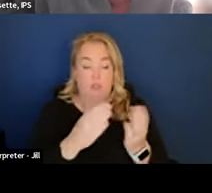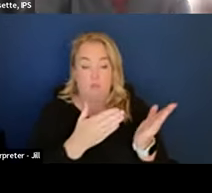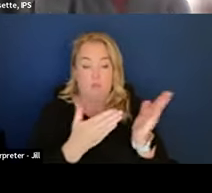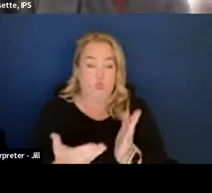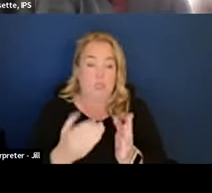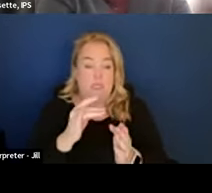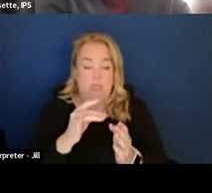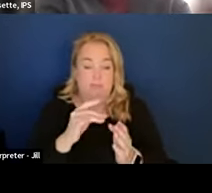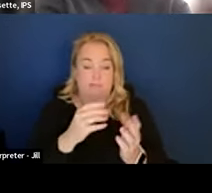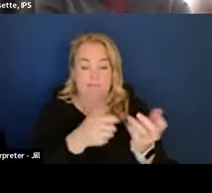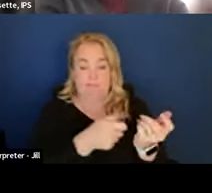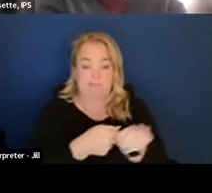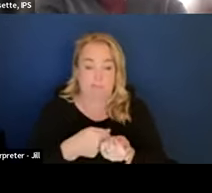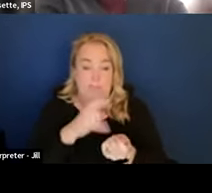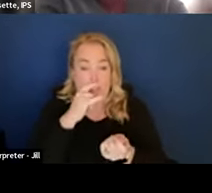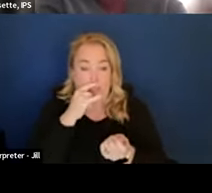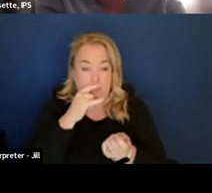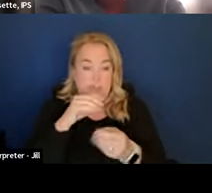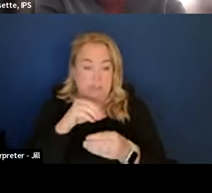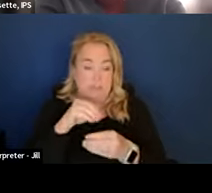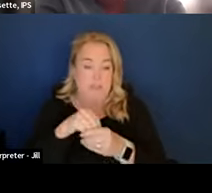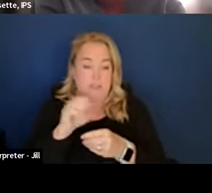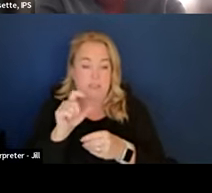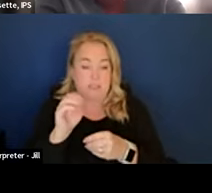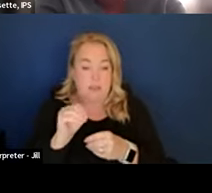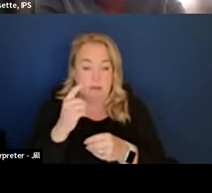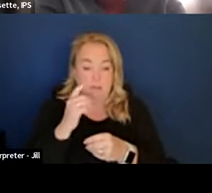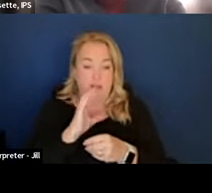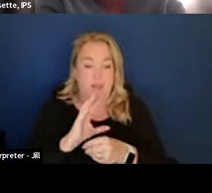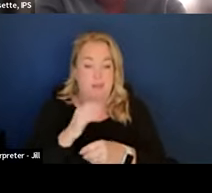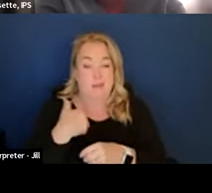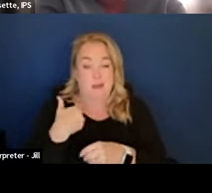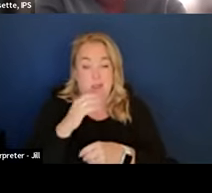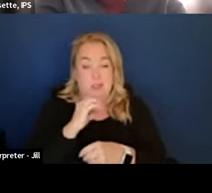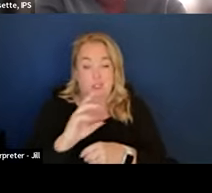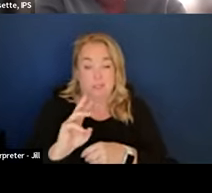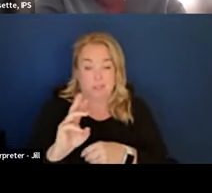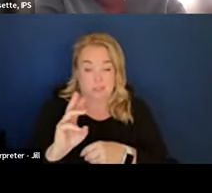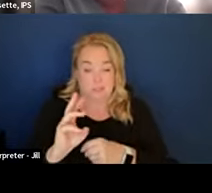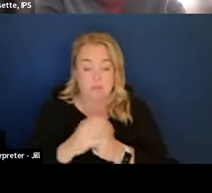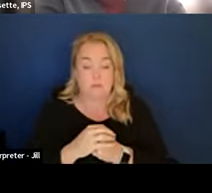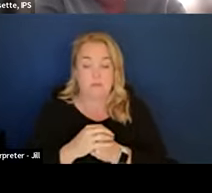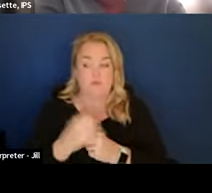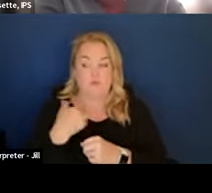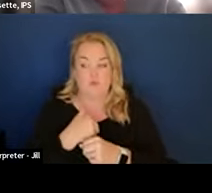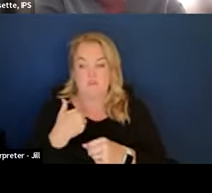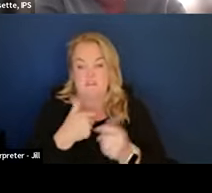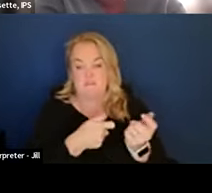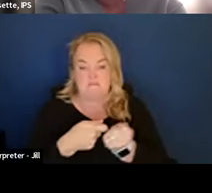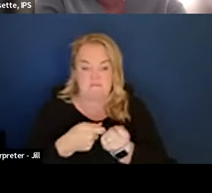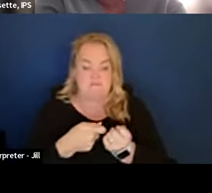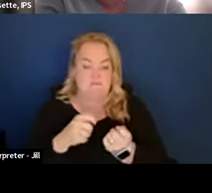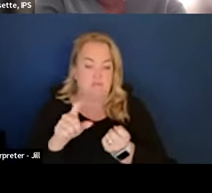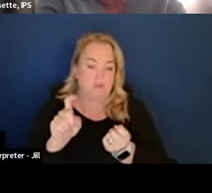young age at six. I sit on a board called Living Classrooms. We bring in about, I don't know, 100, 200 kids in